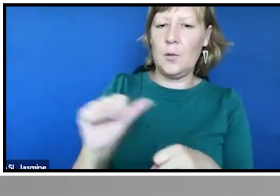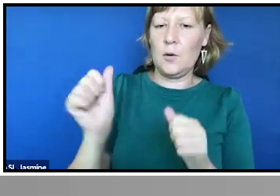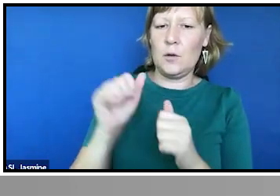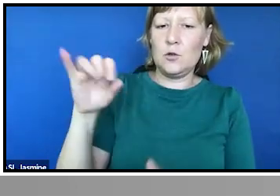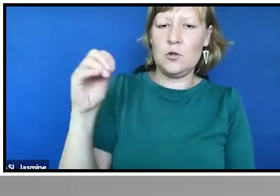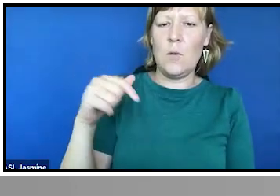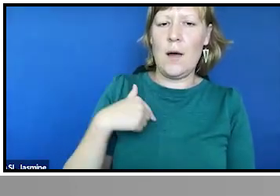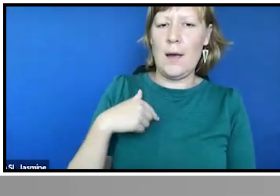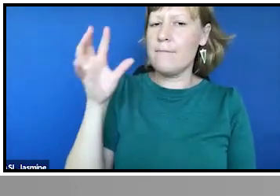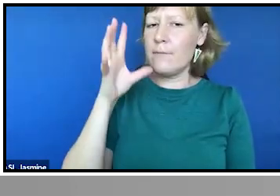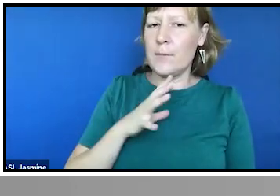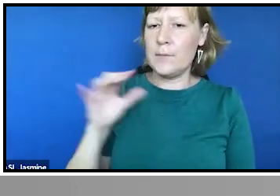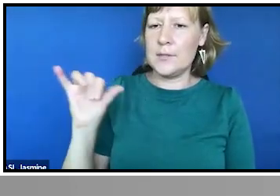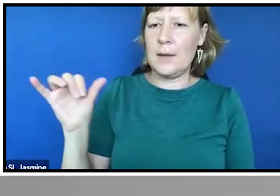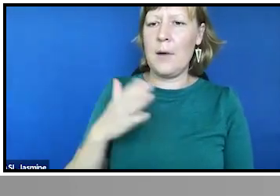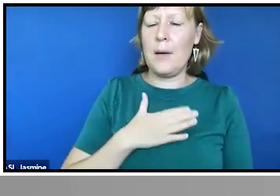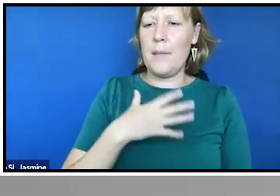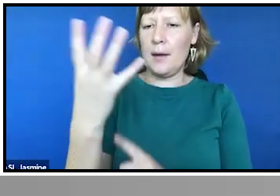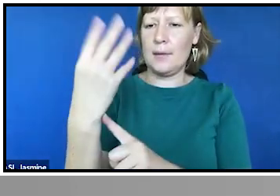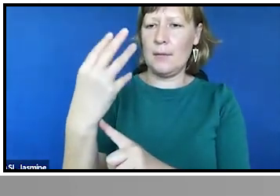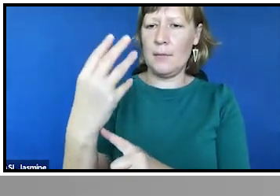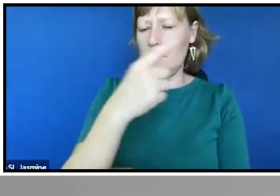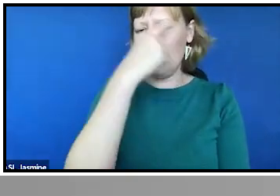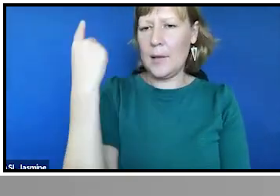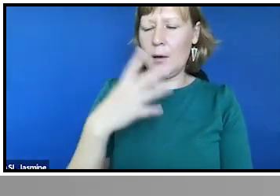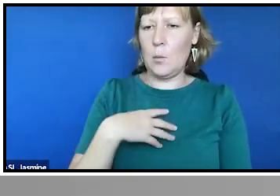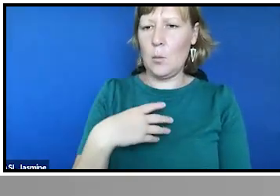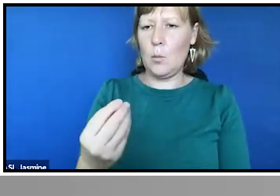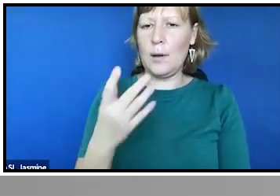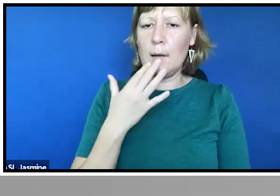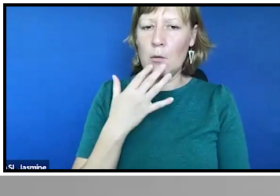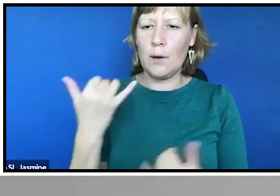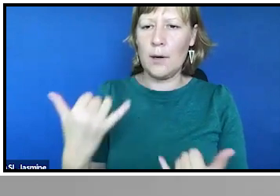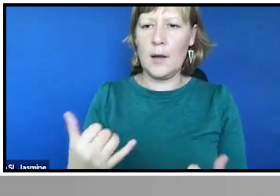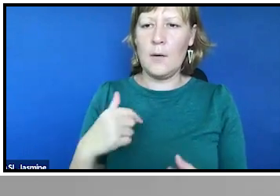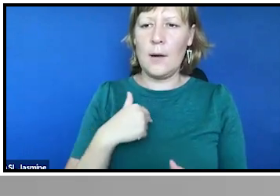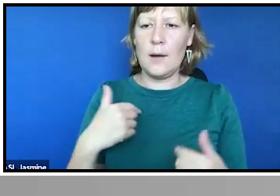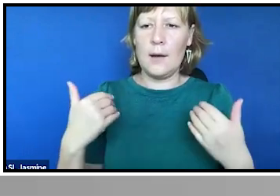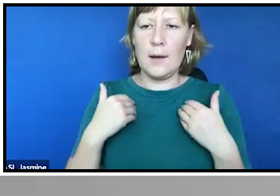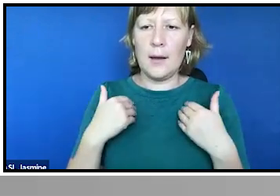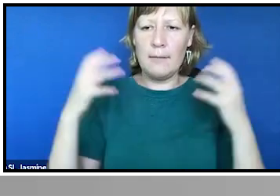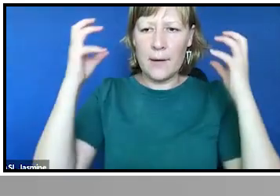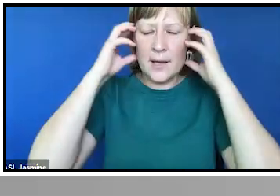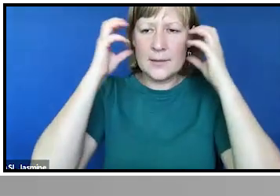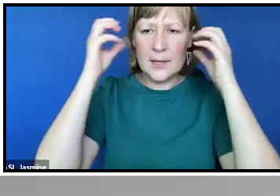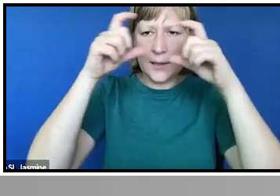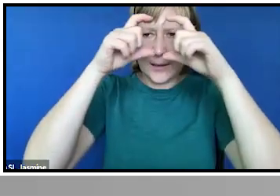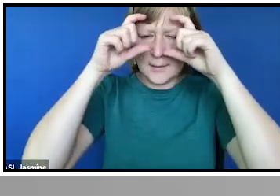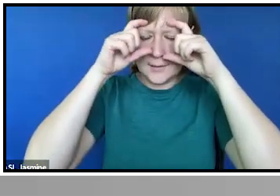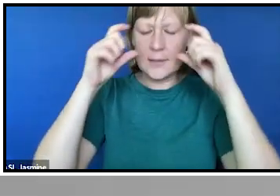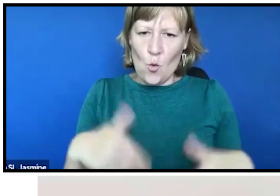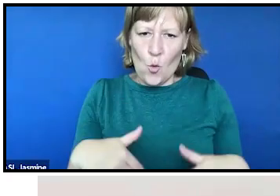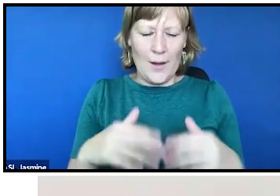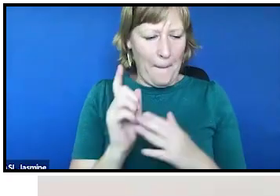My camera is in black and white right now. I have a dark turtleneck, headset on, and glasses, and my background is